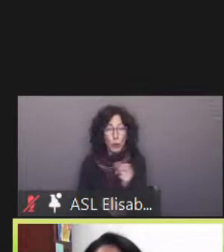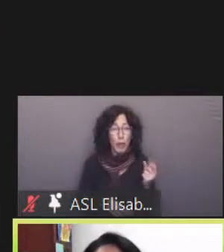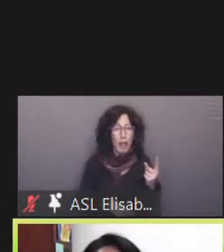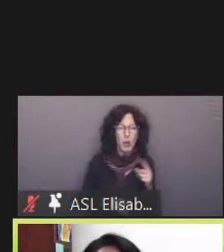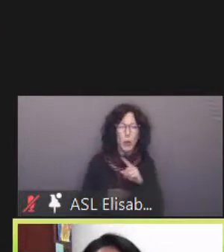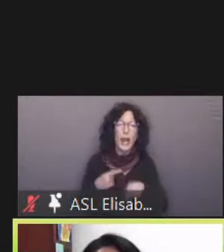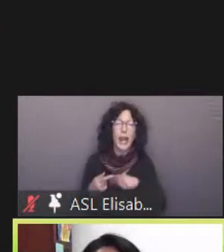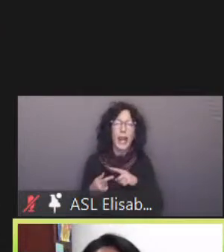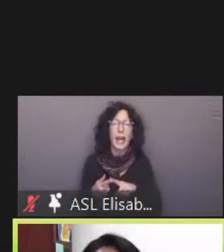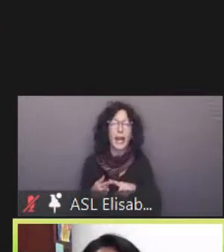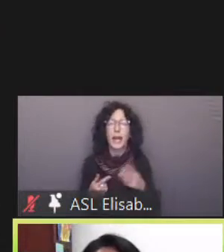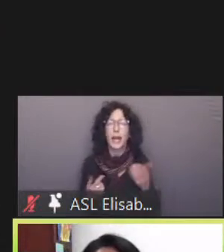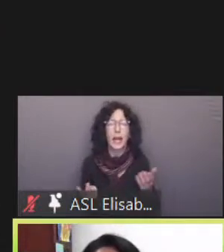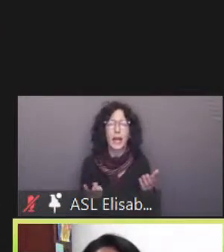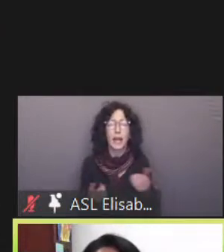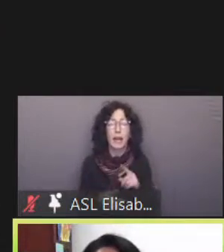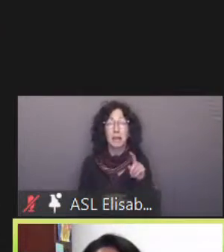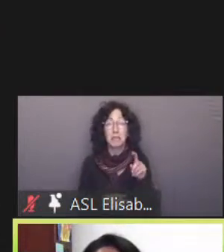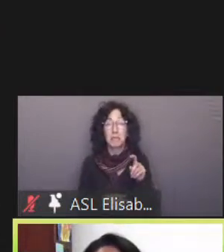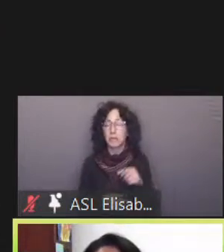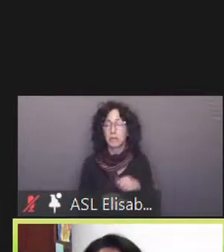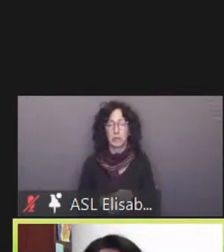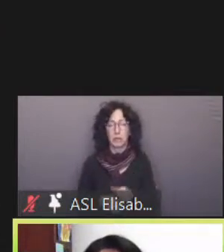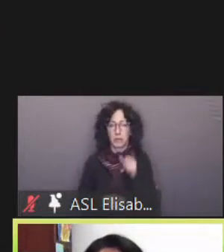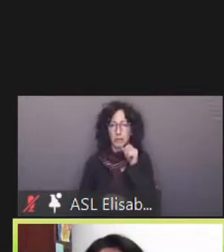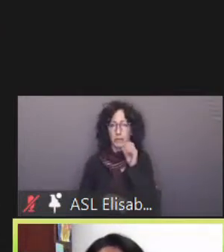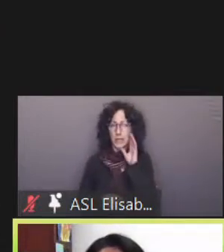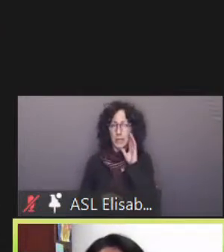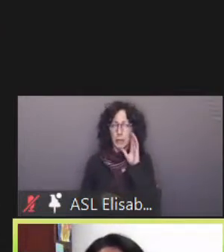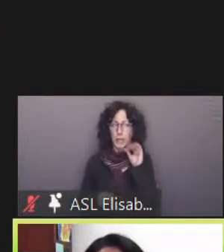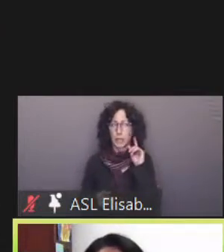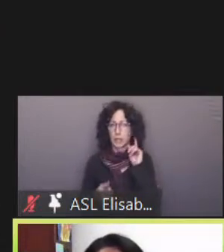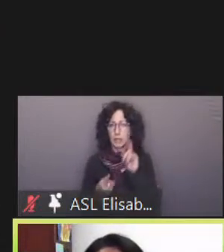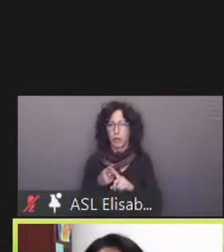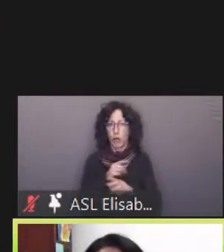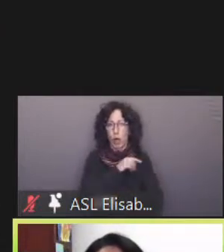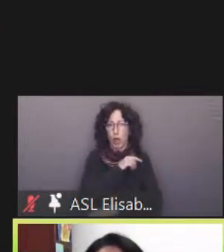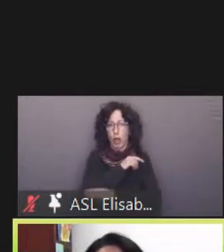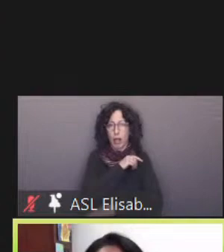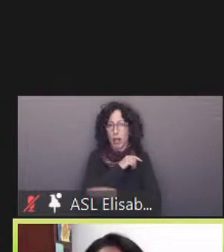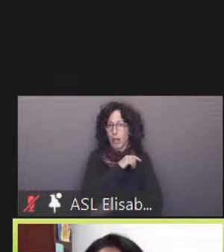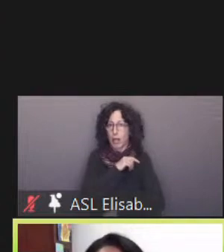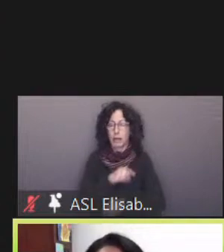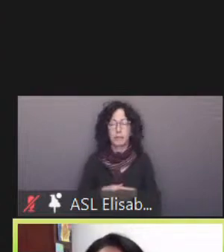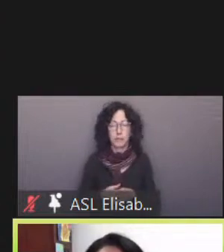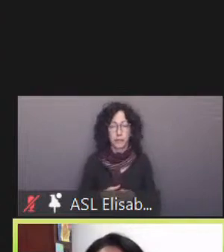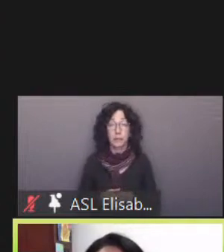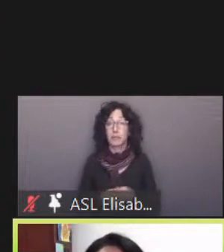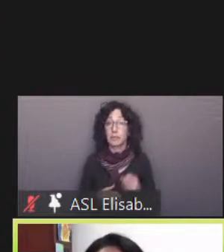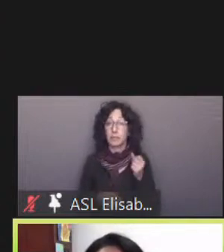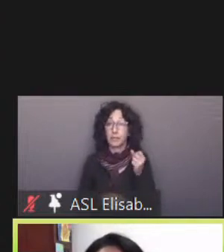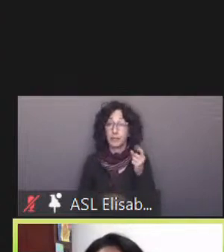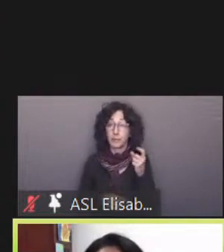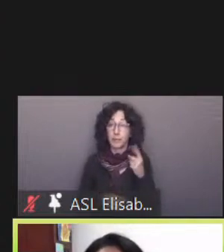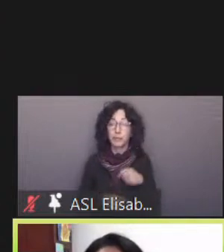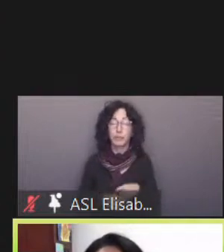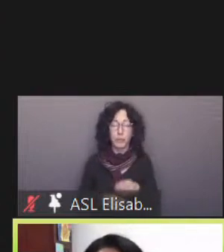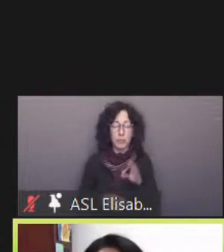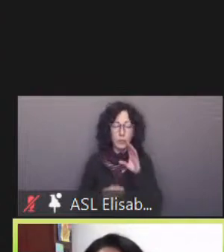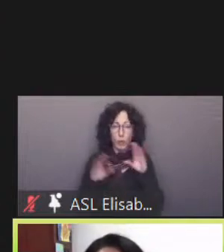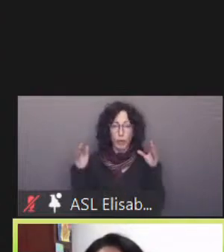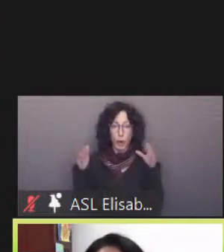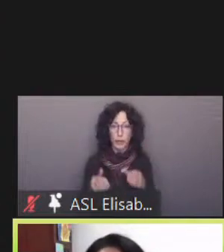eligible, and that is not expected until the fall later this year. However, we are going to focus